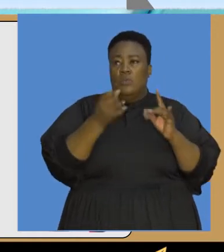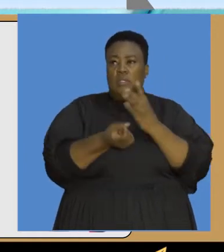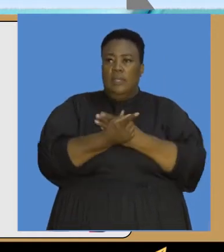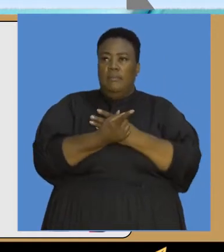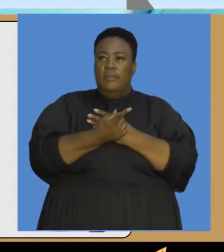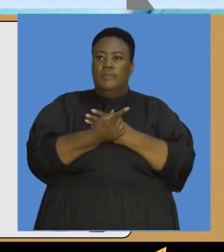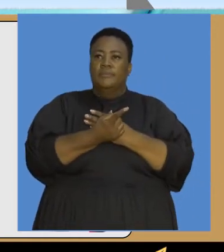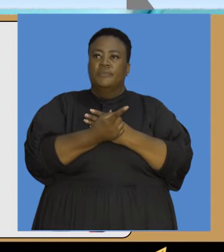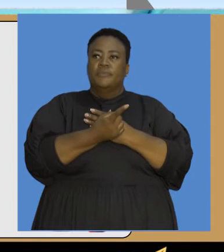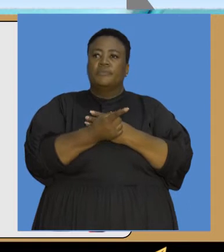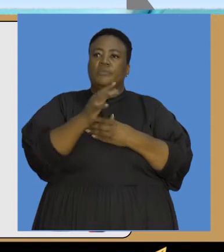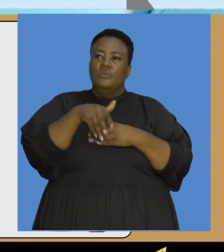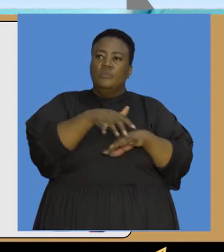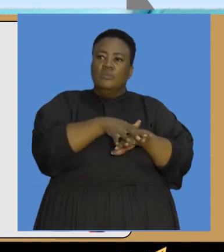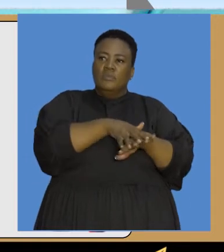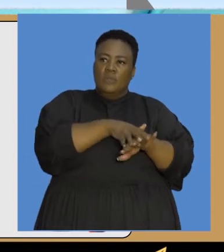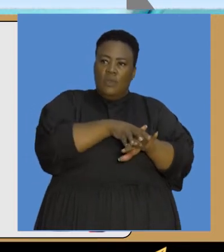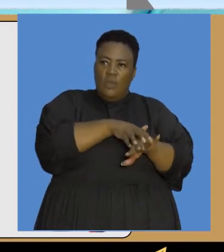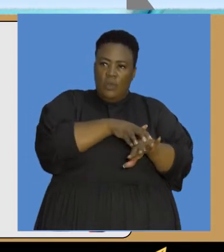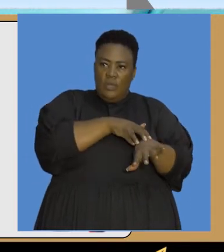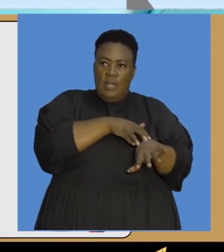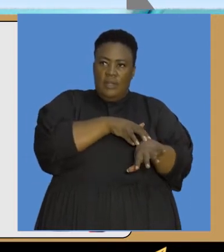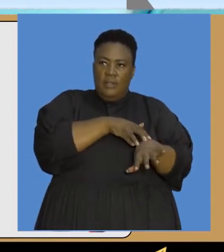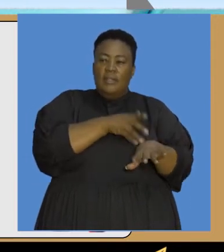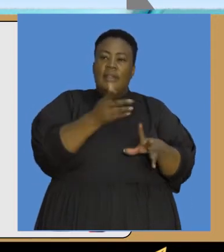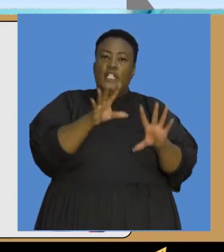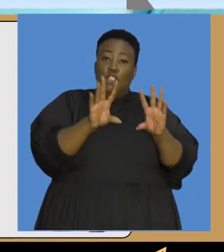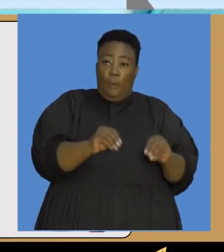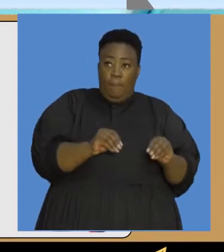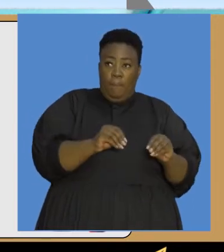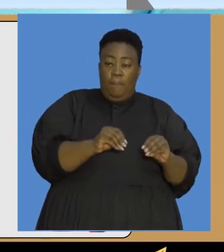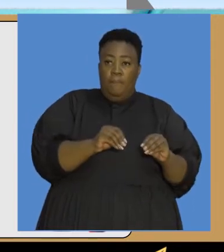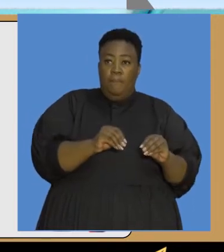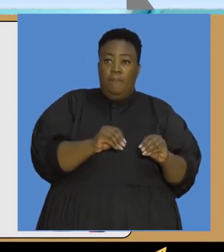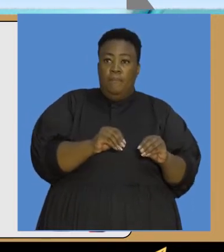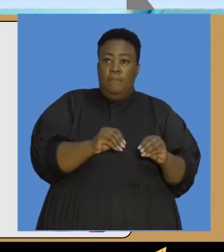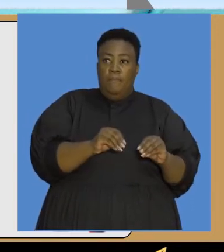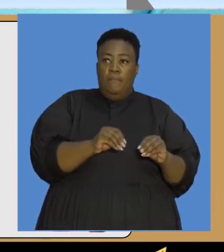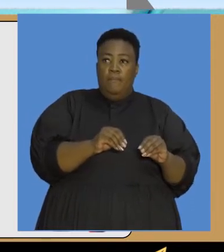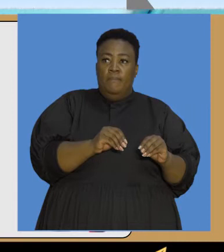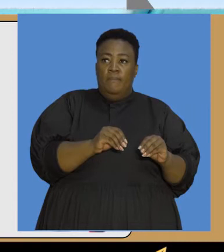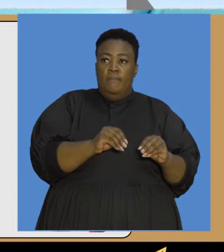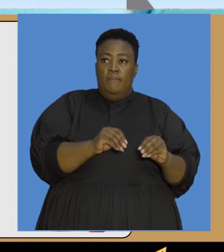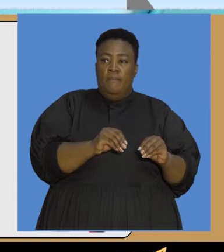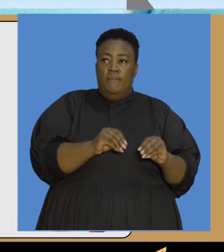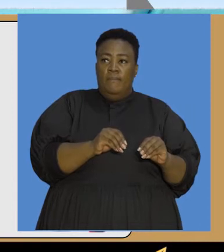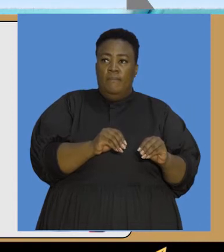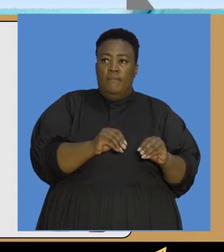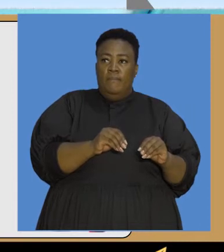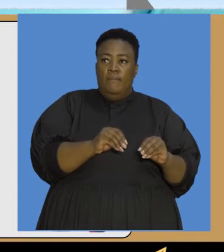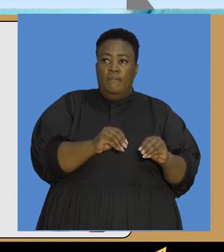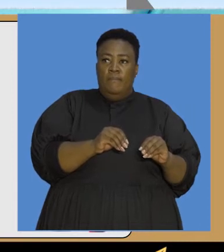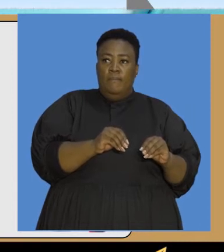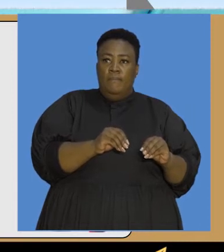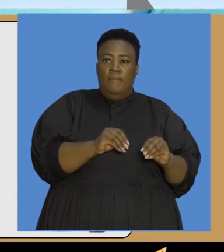going to happen. It's going to slow down. It stops for a brief second. And